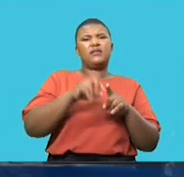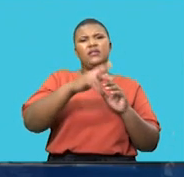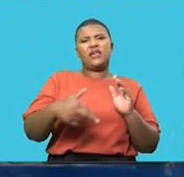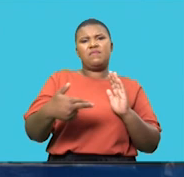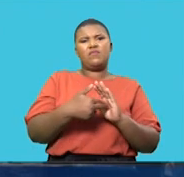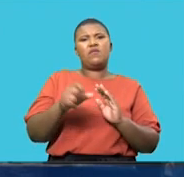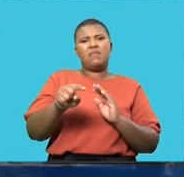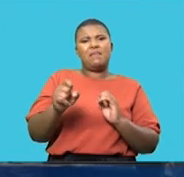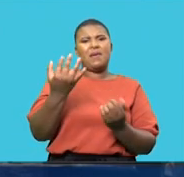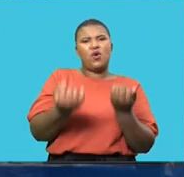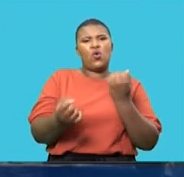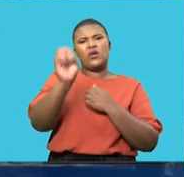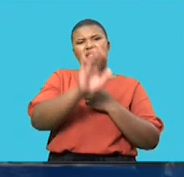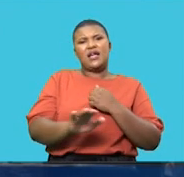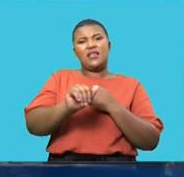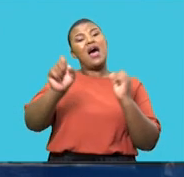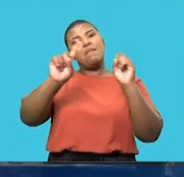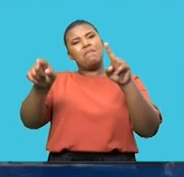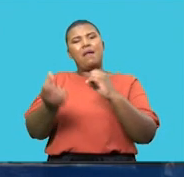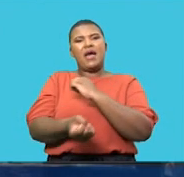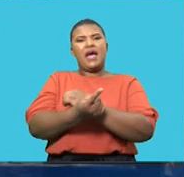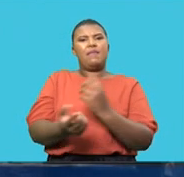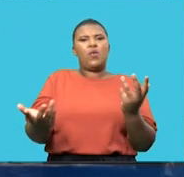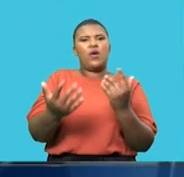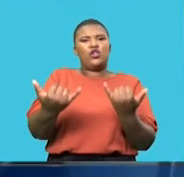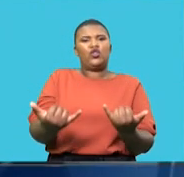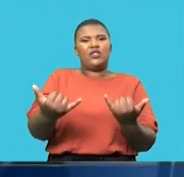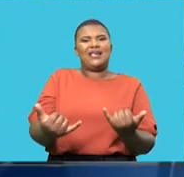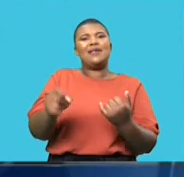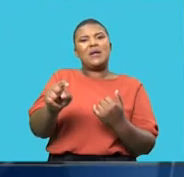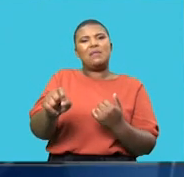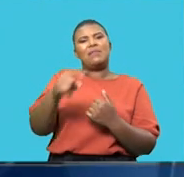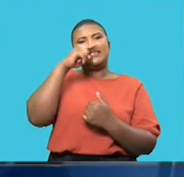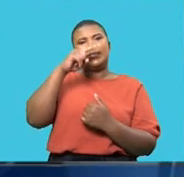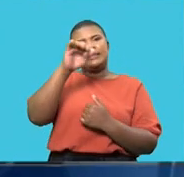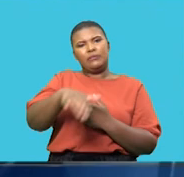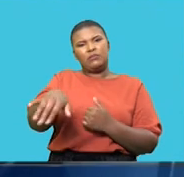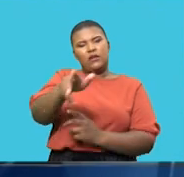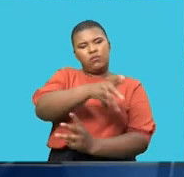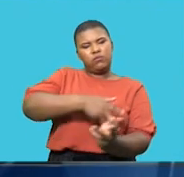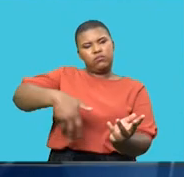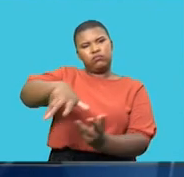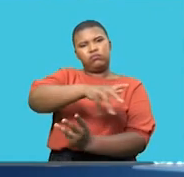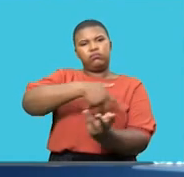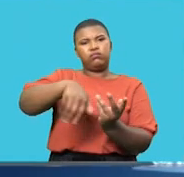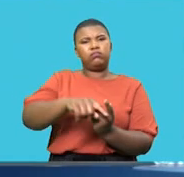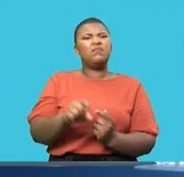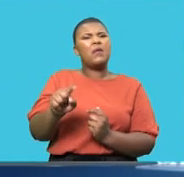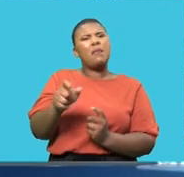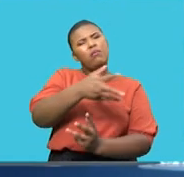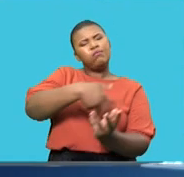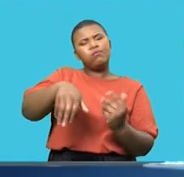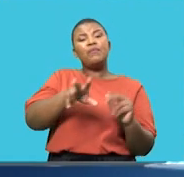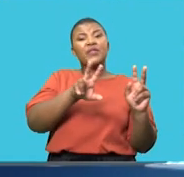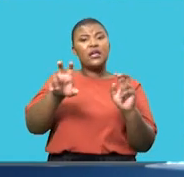and the courts in South Africa was held today at the Hilton Hotel in Sandton. The dialogue looked at issues that are very